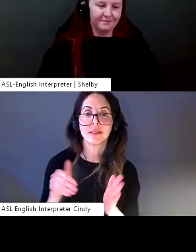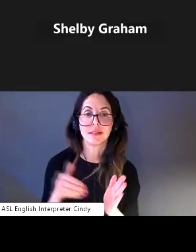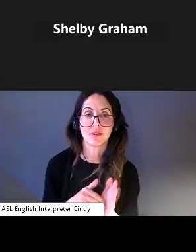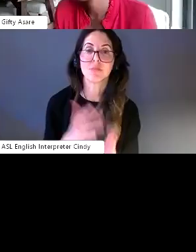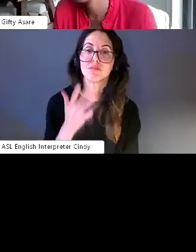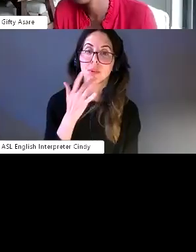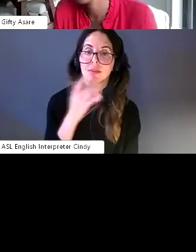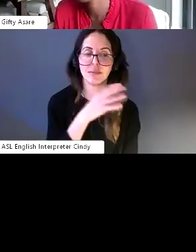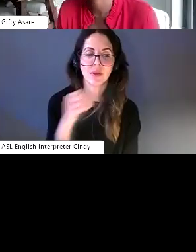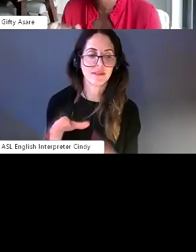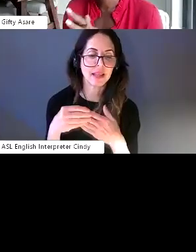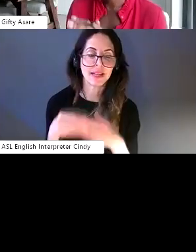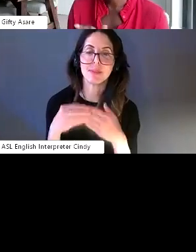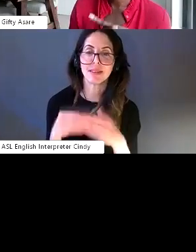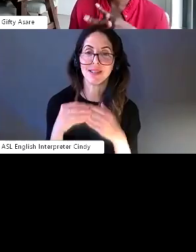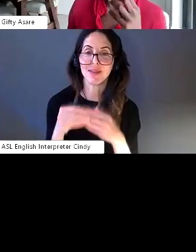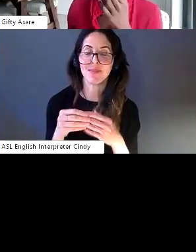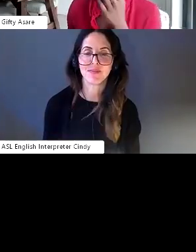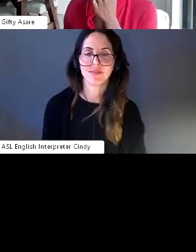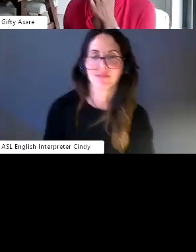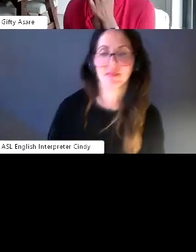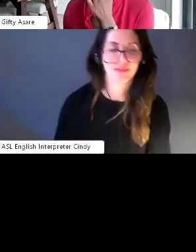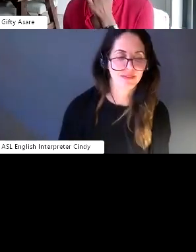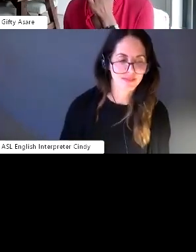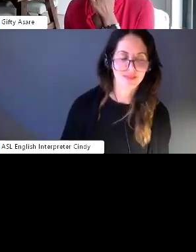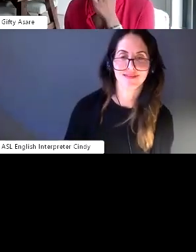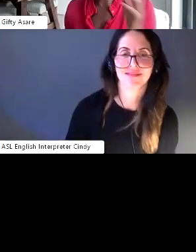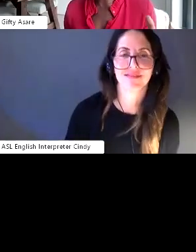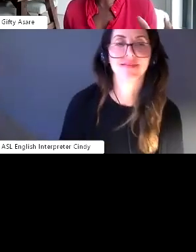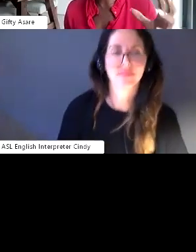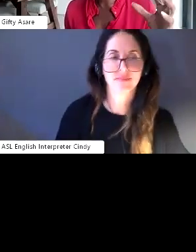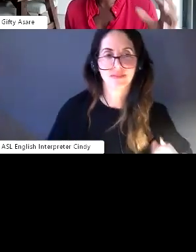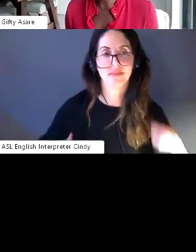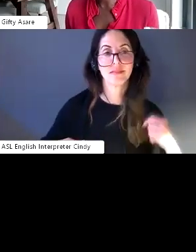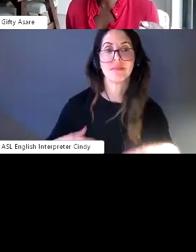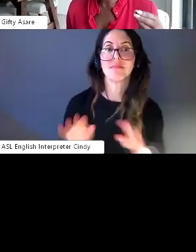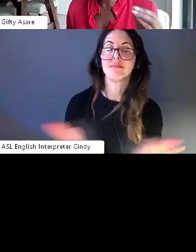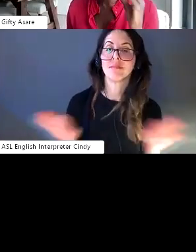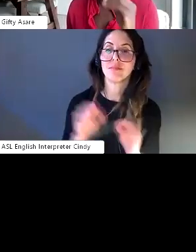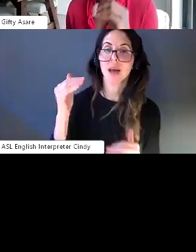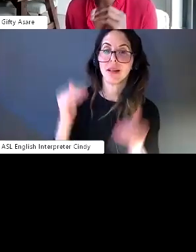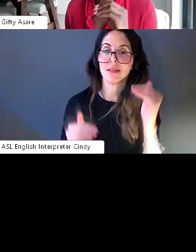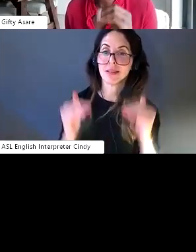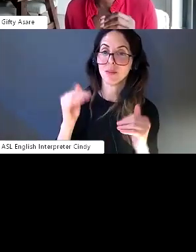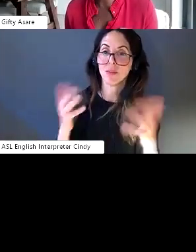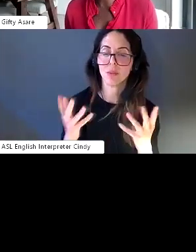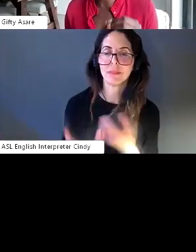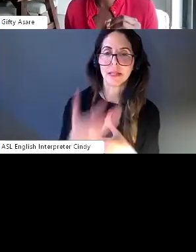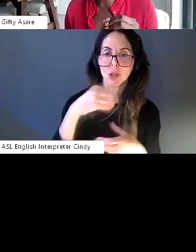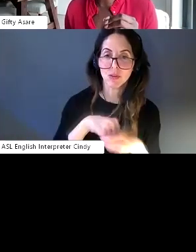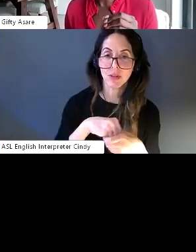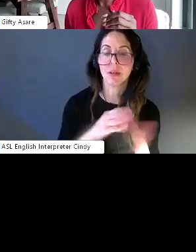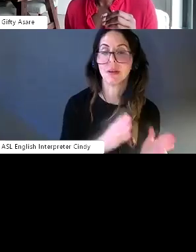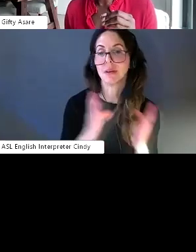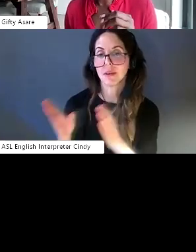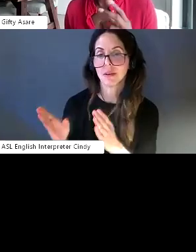flexibility. So one of the key tensions in survivor-centered programming is balancing inclusivity with the need